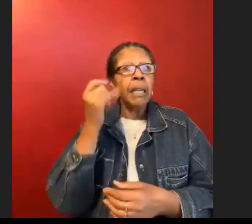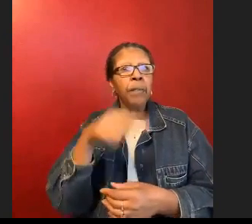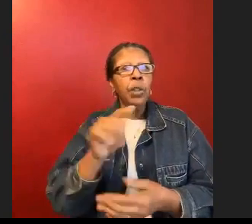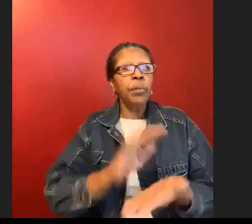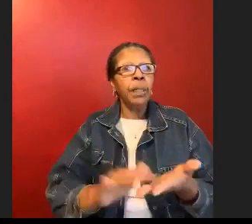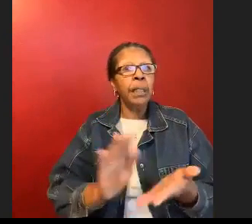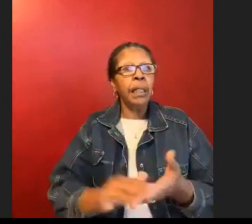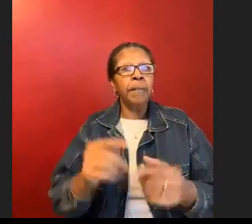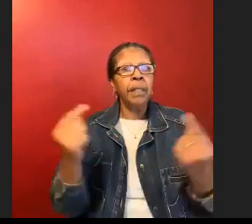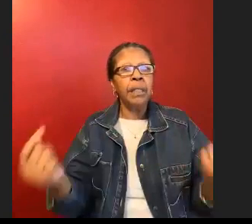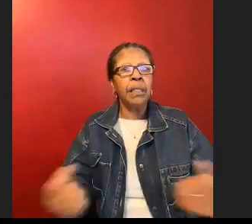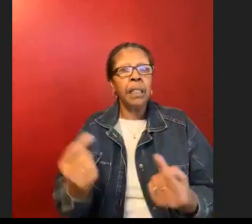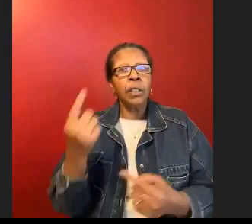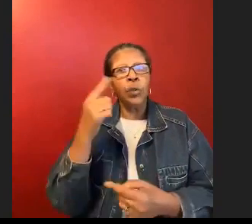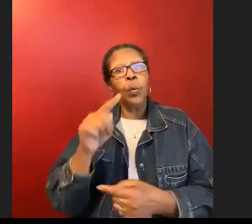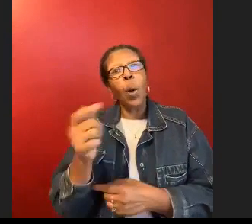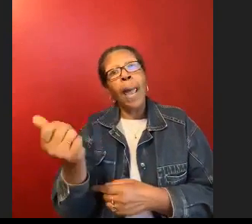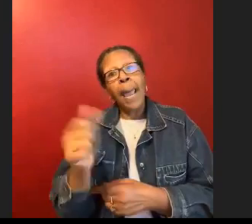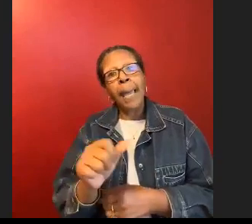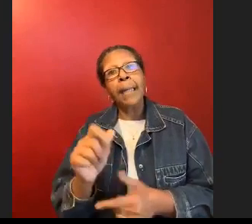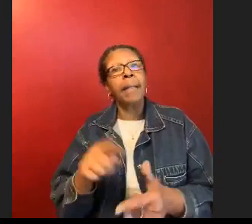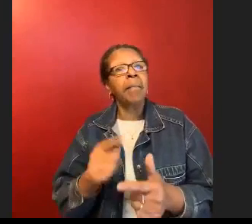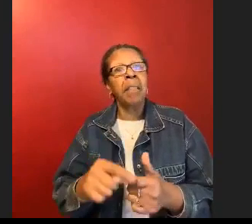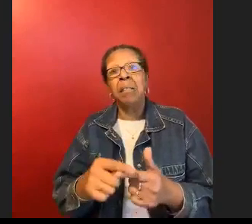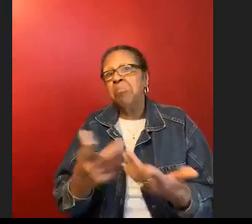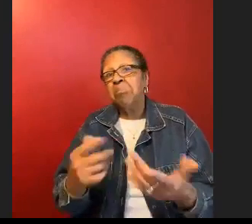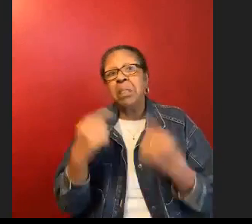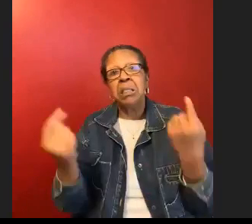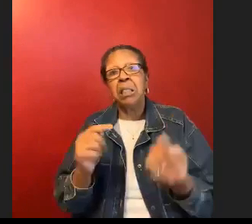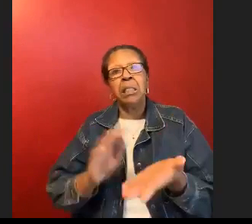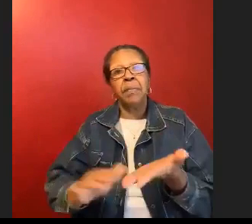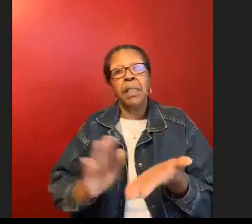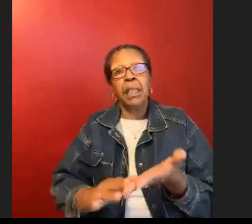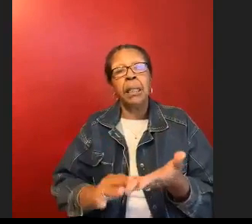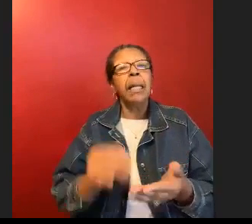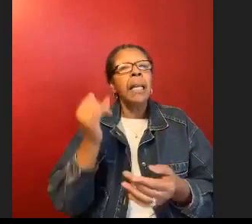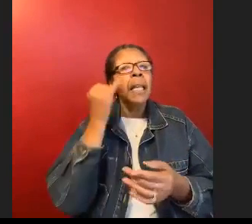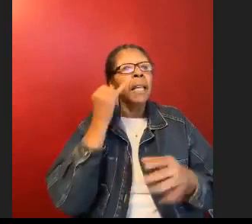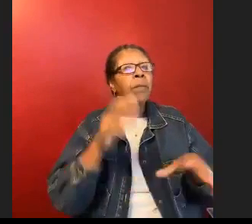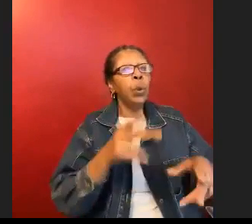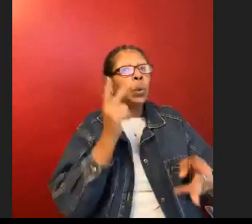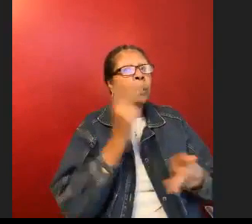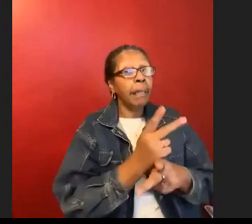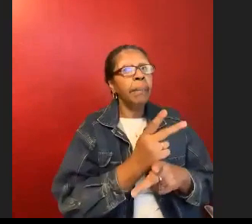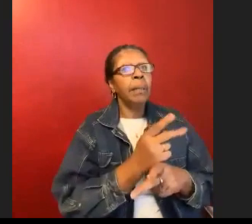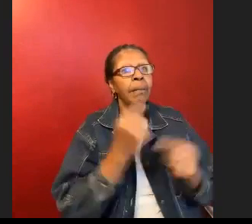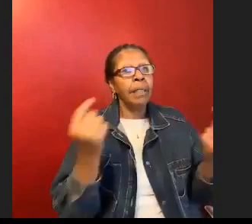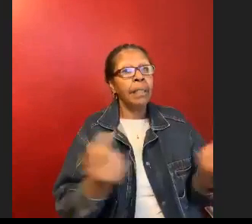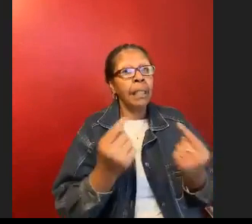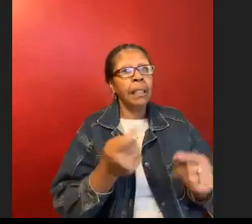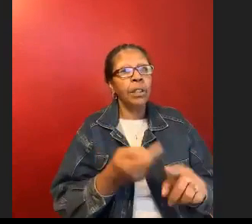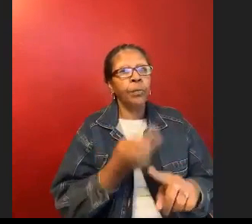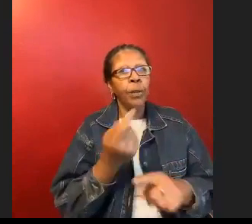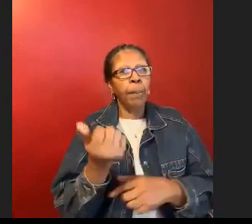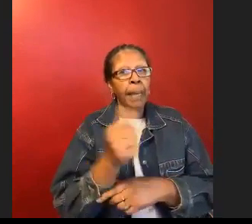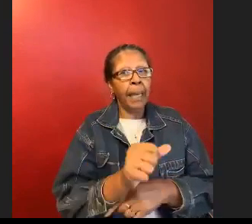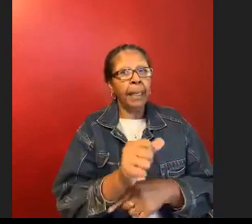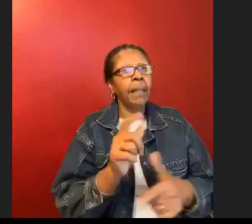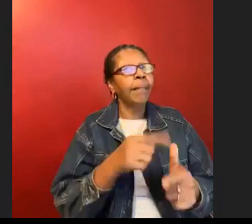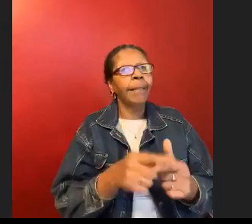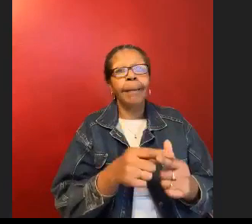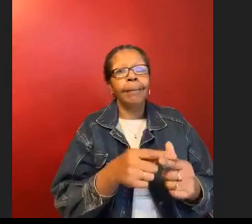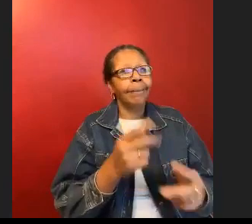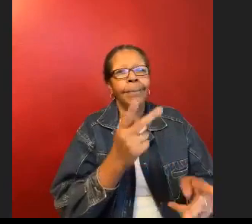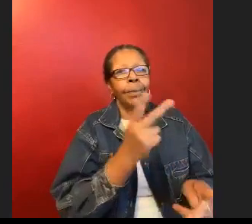are forgiven them. If you retain the sins of any, they are retained. Now, he's not speaking to